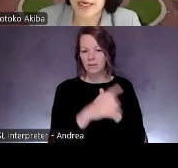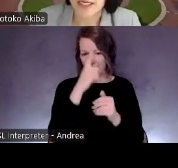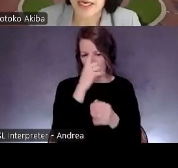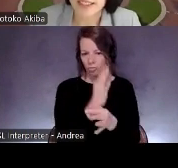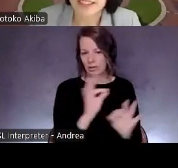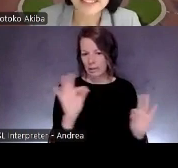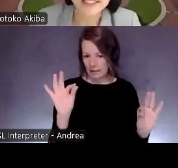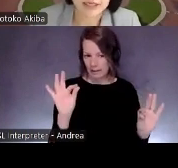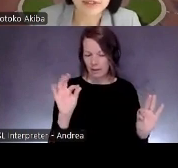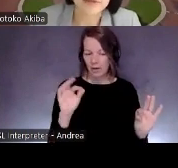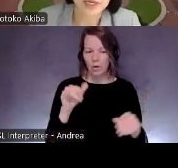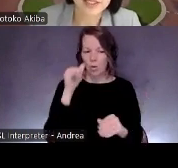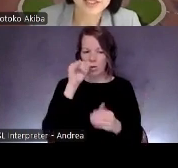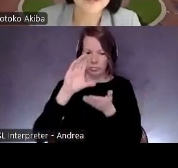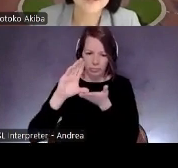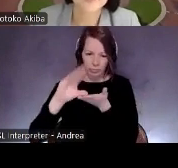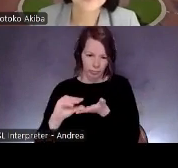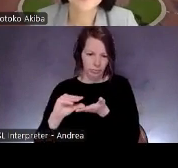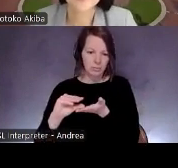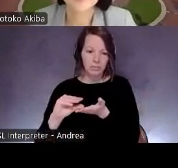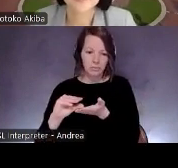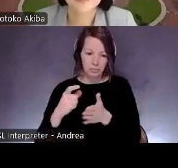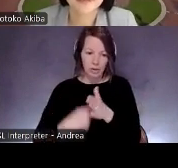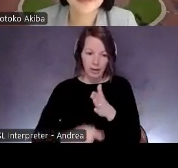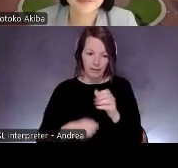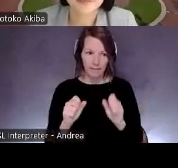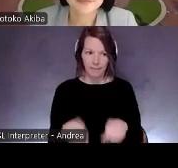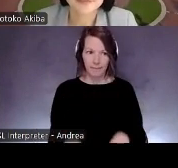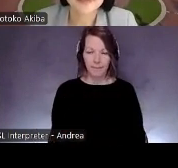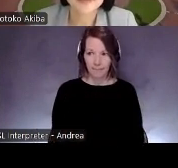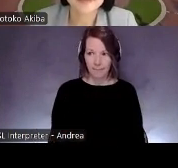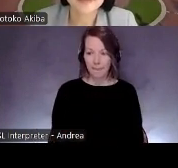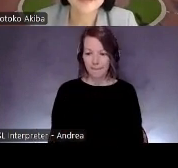or at highly discounted rate.